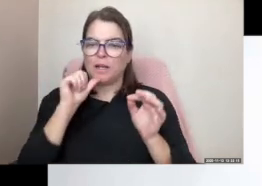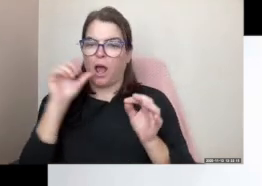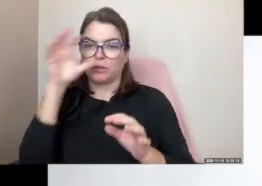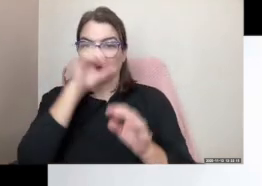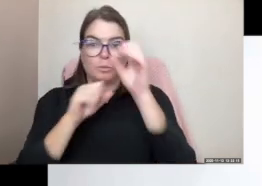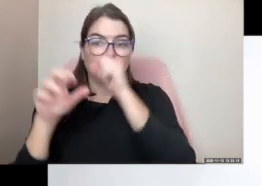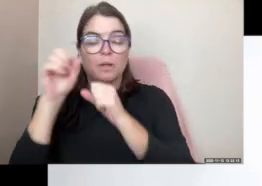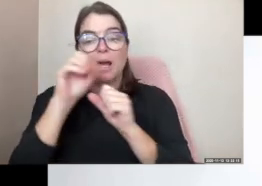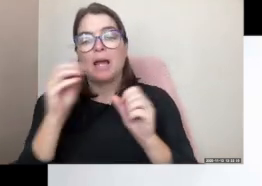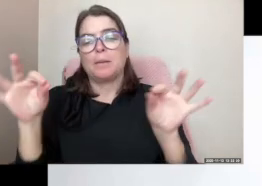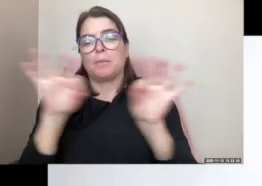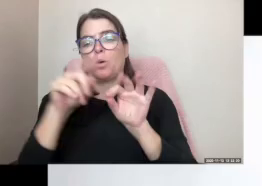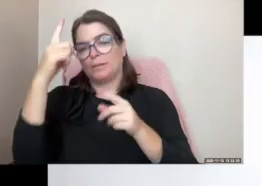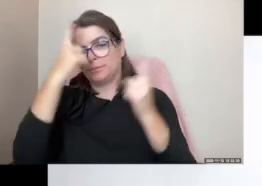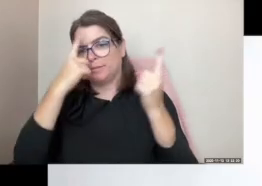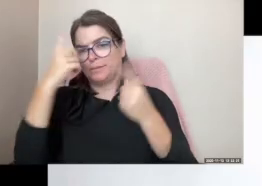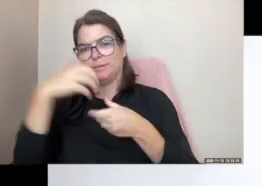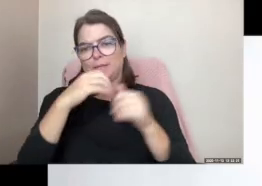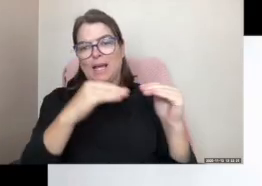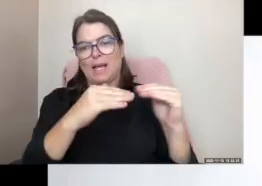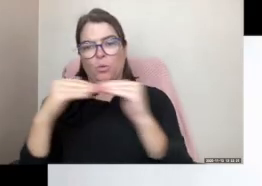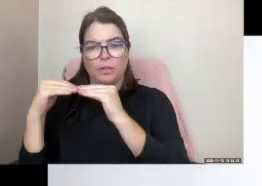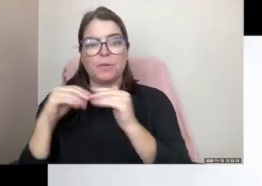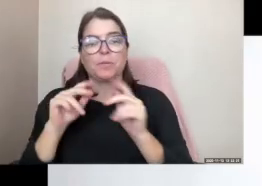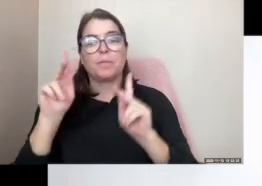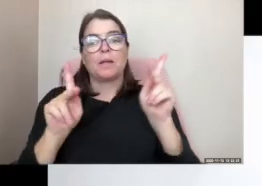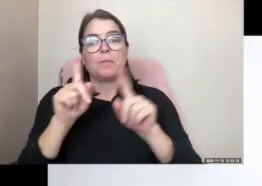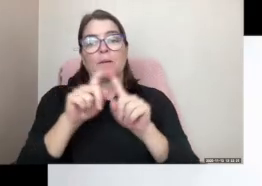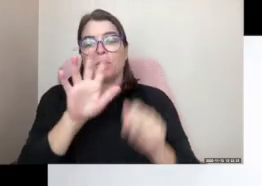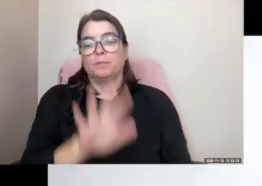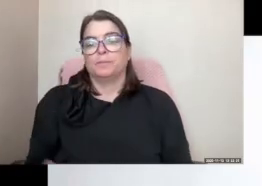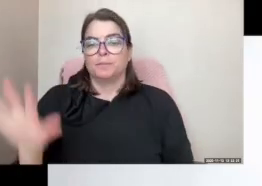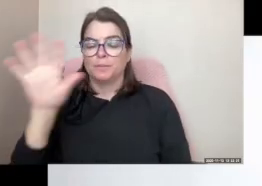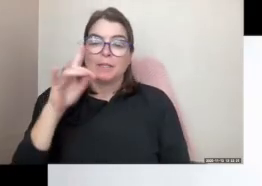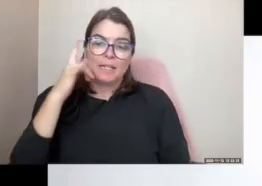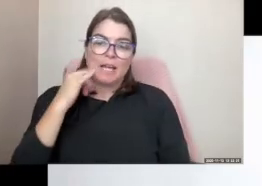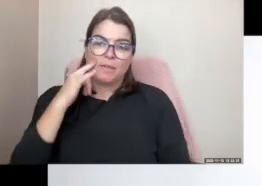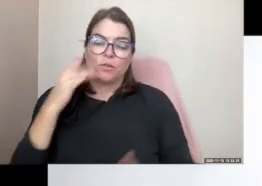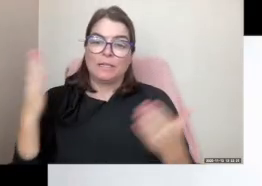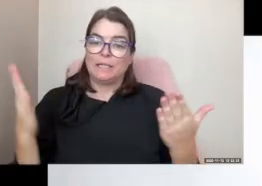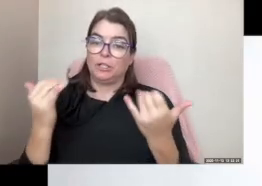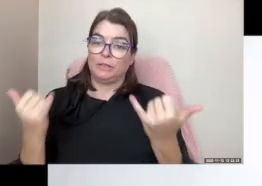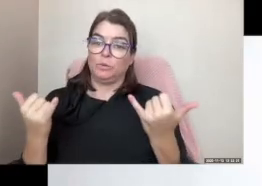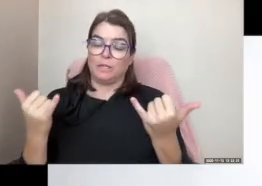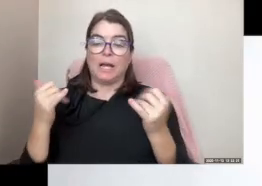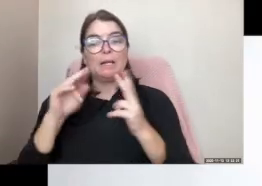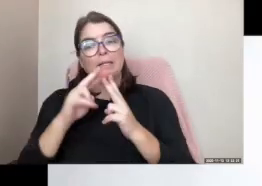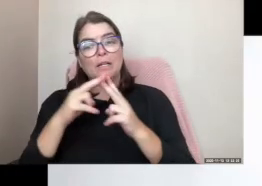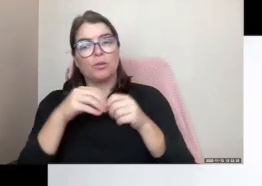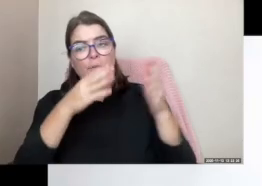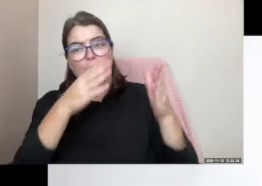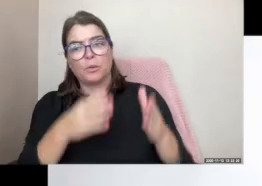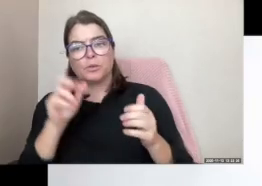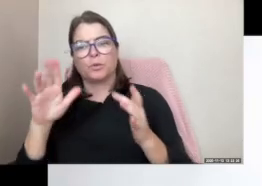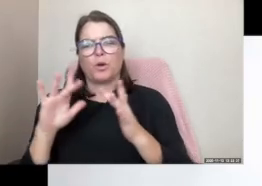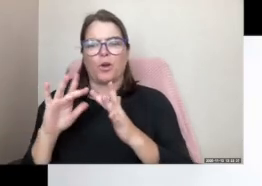ideas. Listen to understand, listen without judgment or jumping to conclusions, and finally, consider